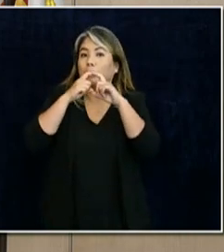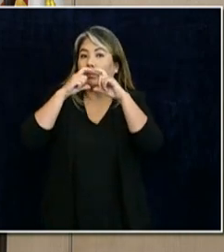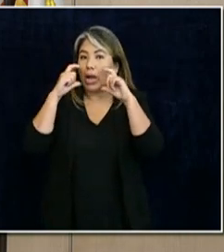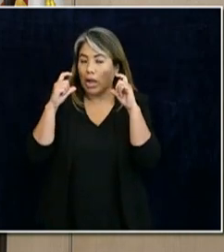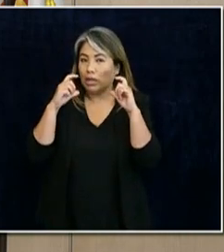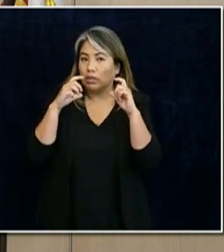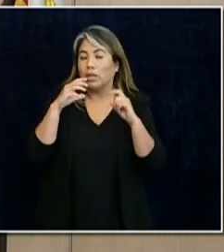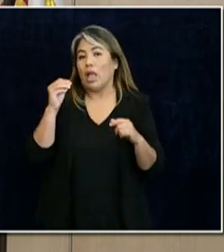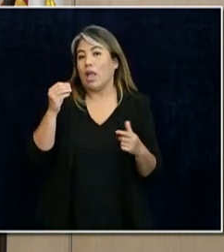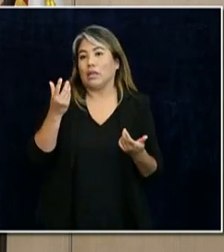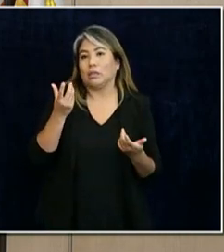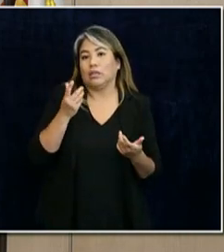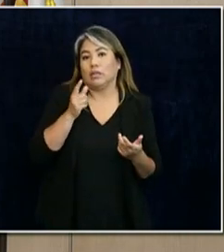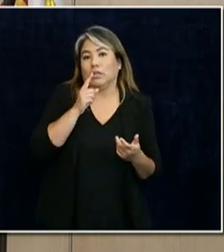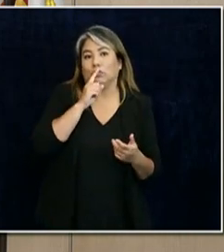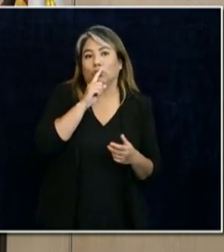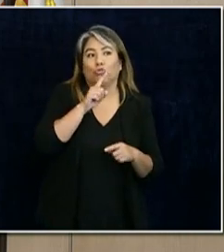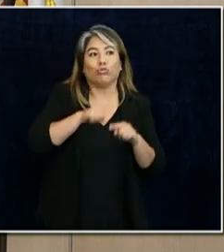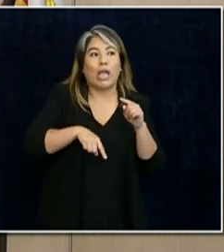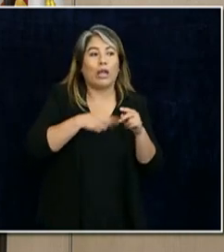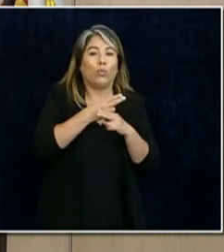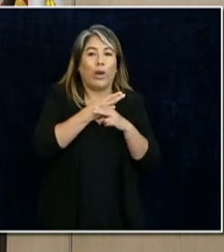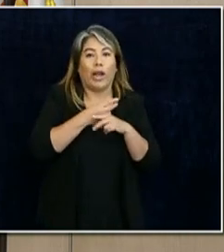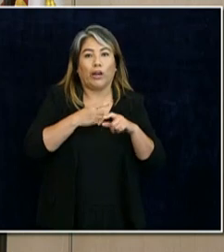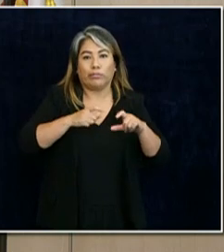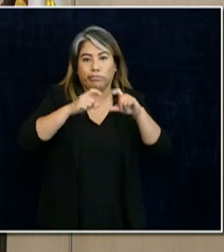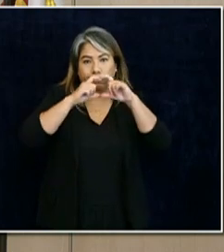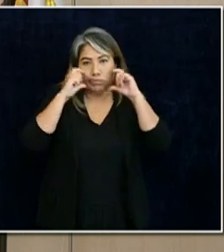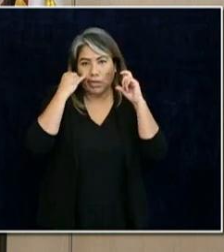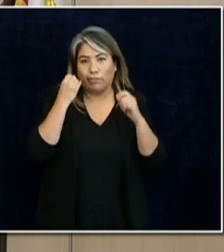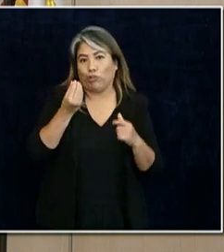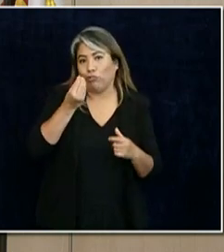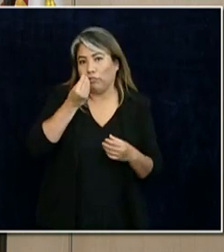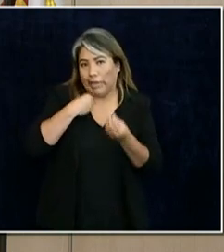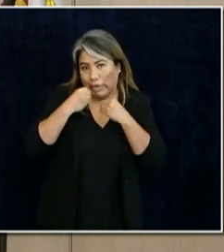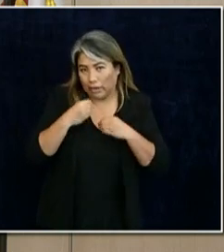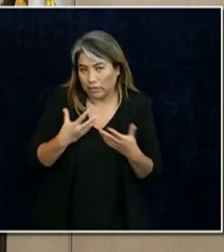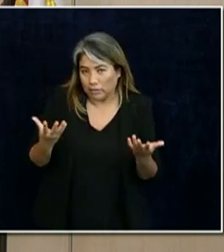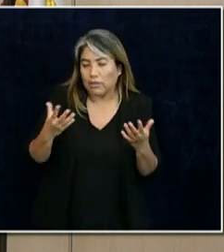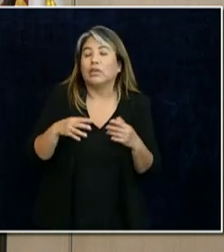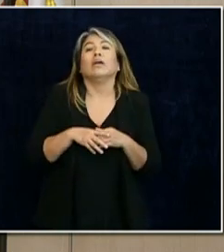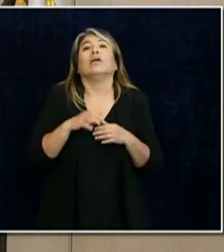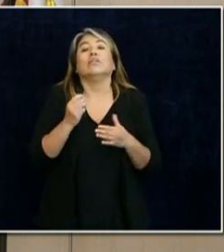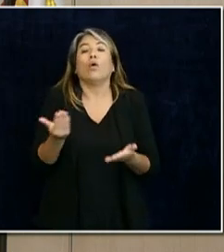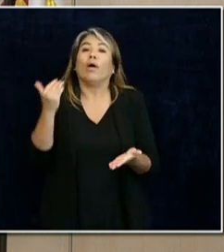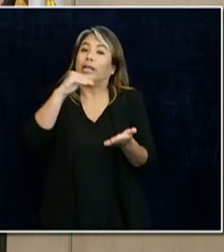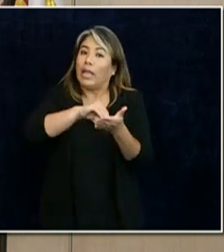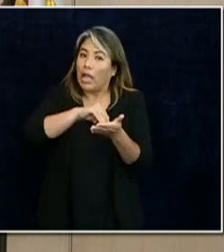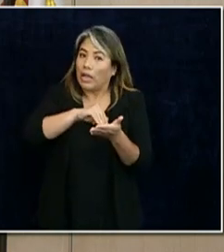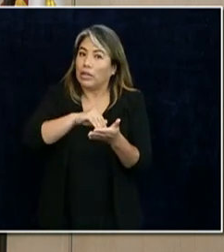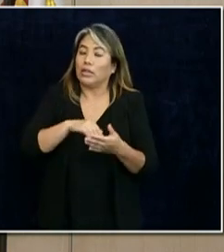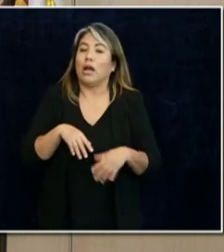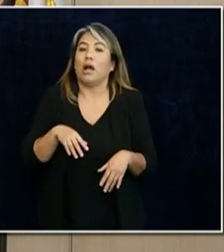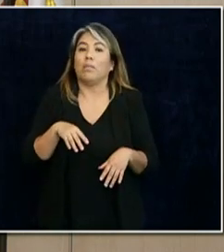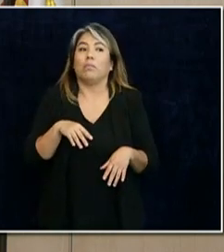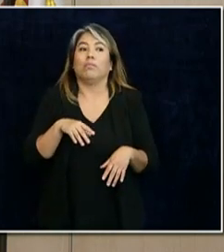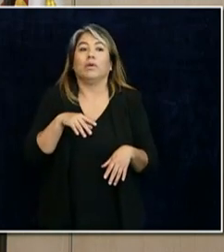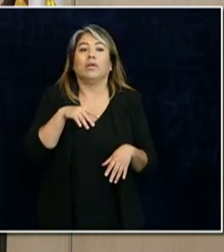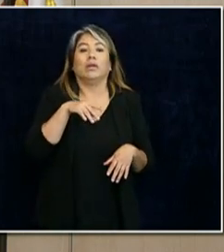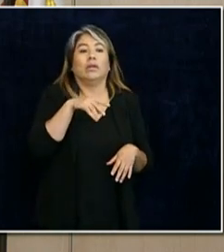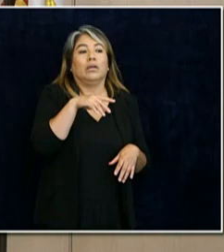and certainly you can't wear a facial covering if you're eating. So again, they have